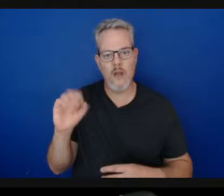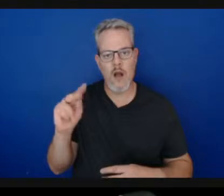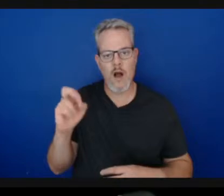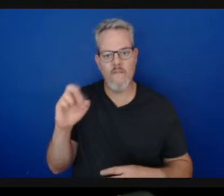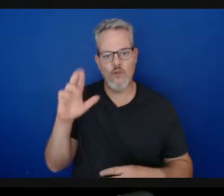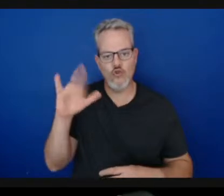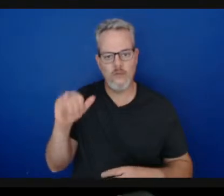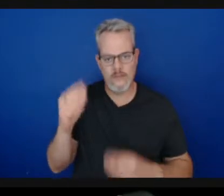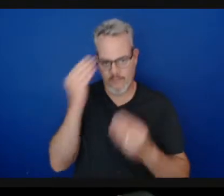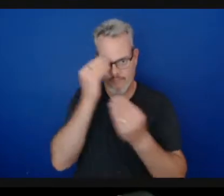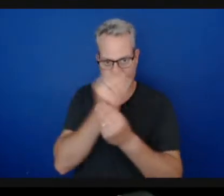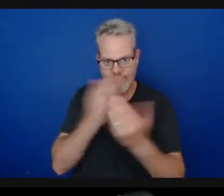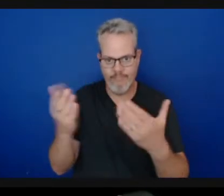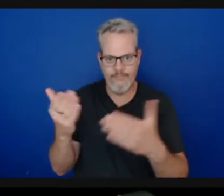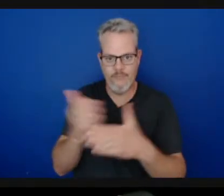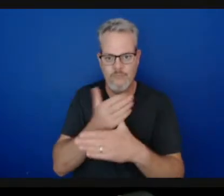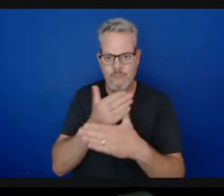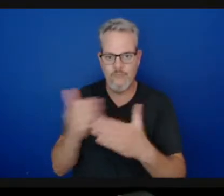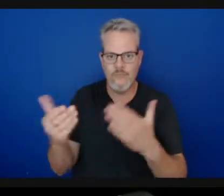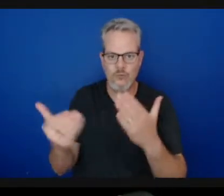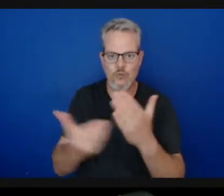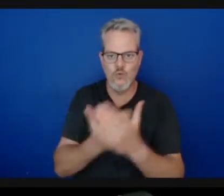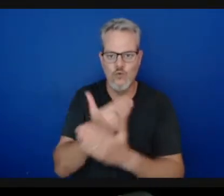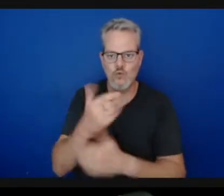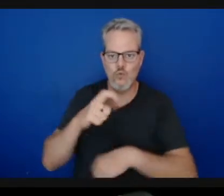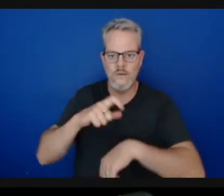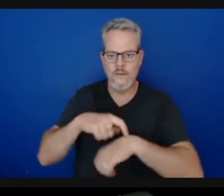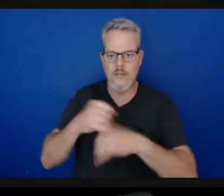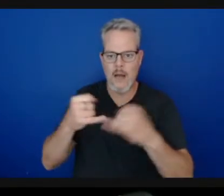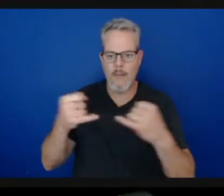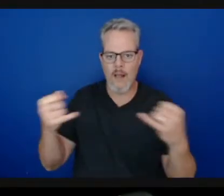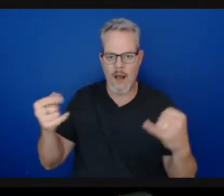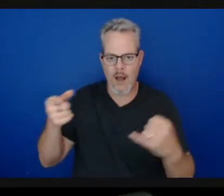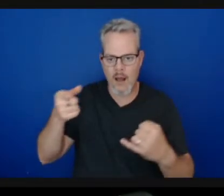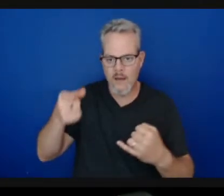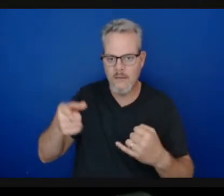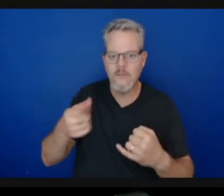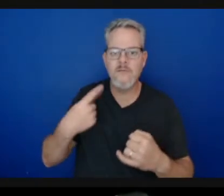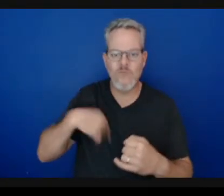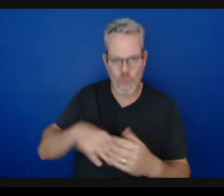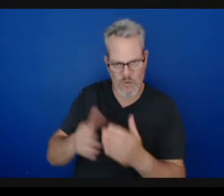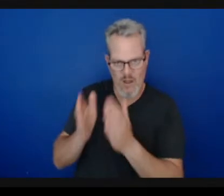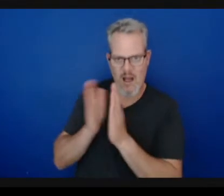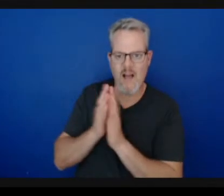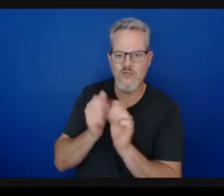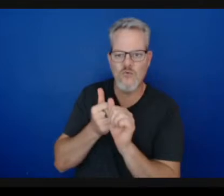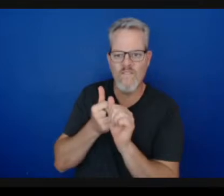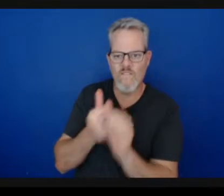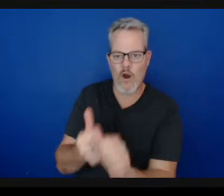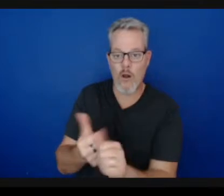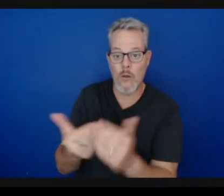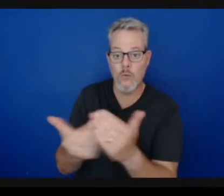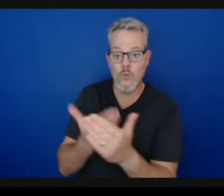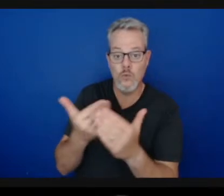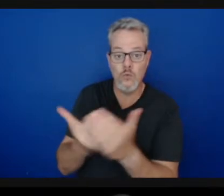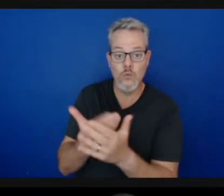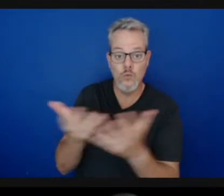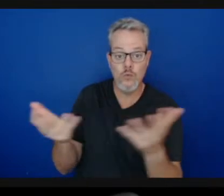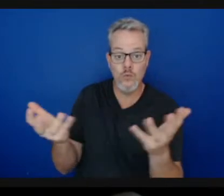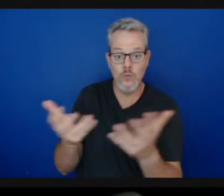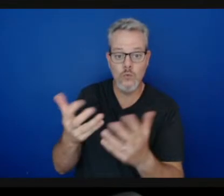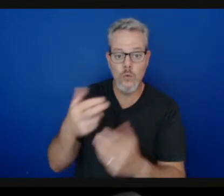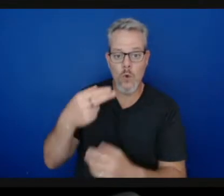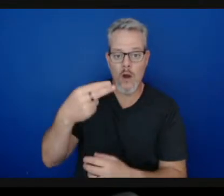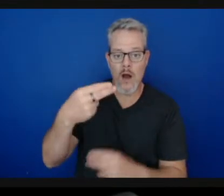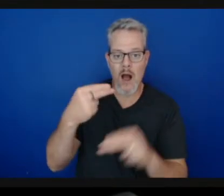new timeline, right? So people often ask, and we just have to follow the updates that are provided. The newest thing is this: Highway